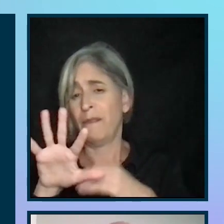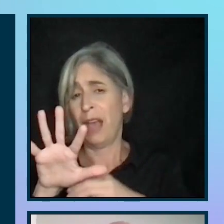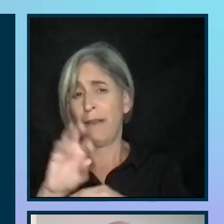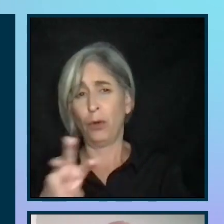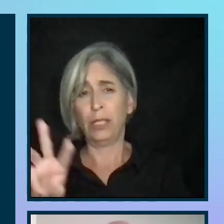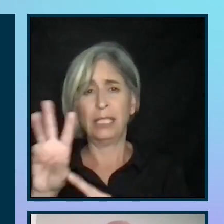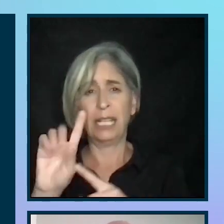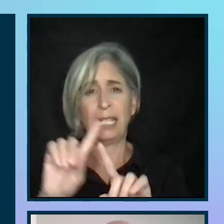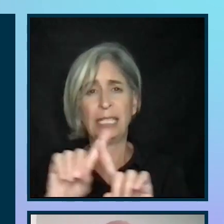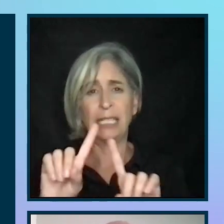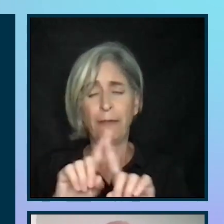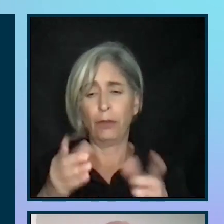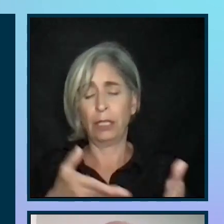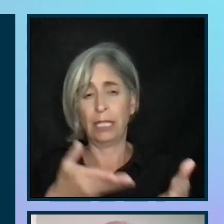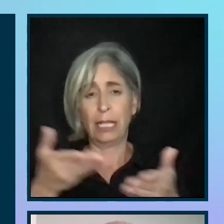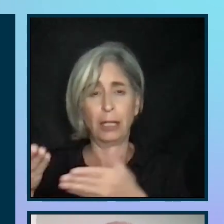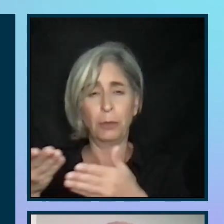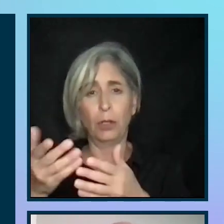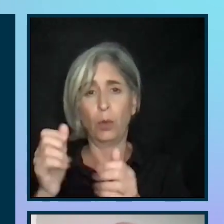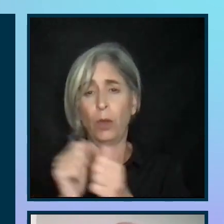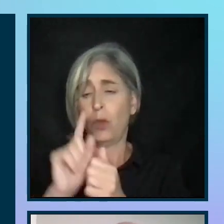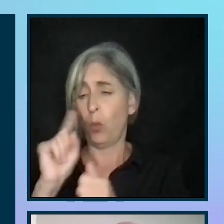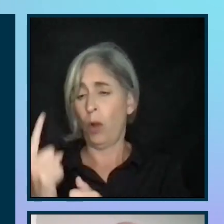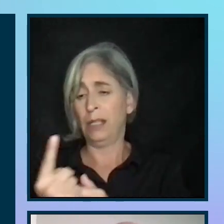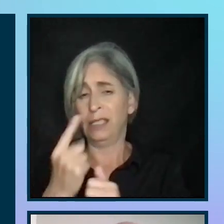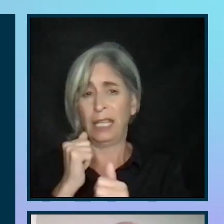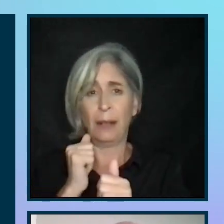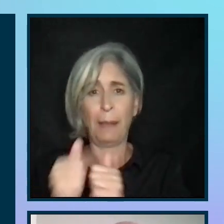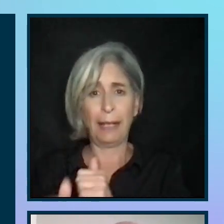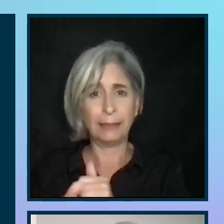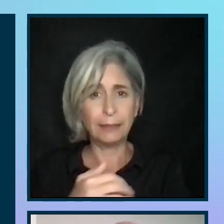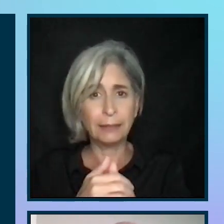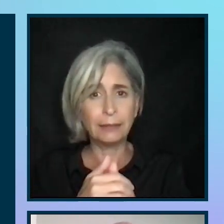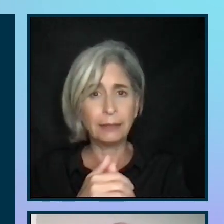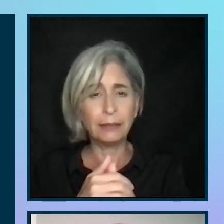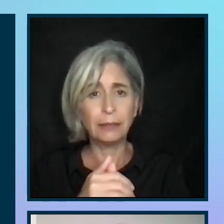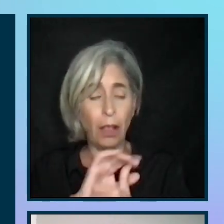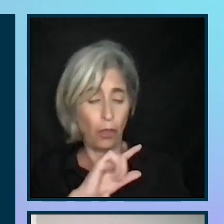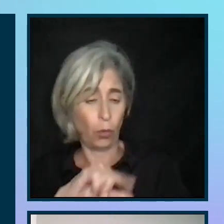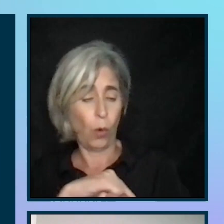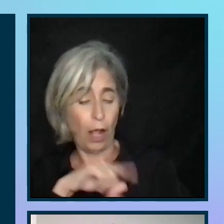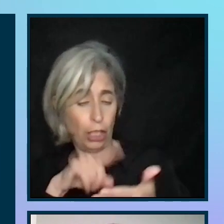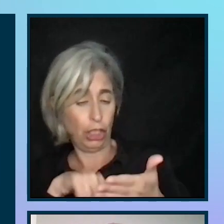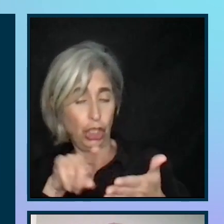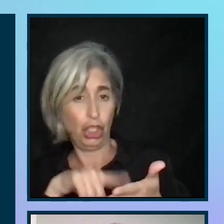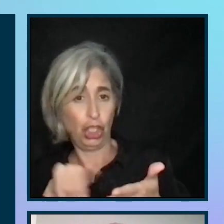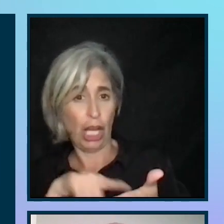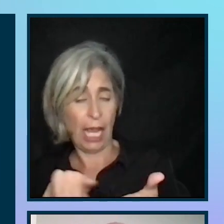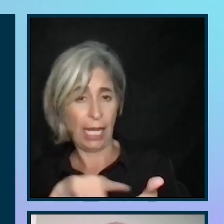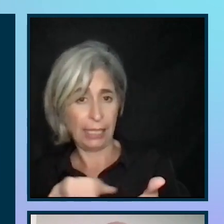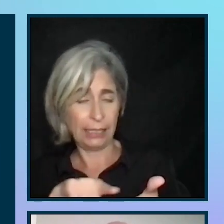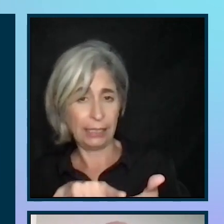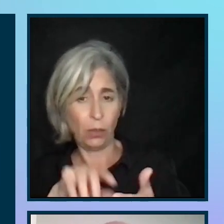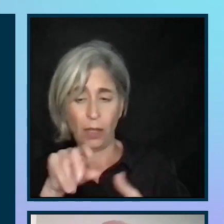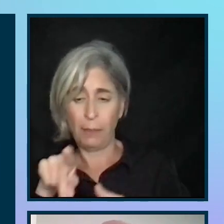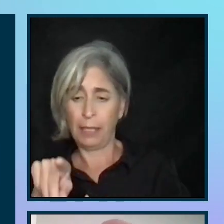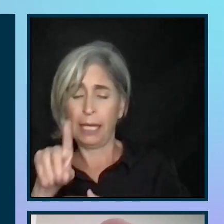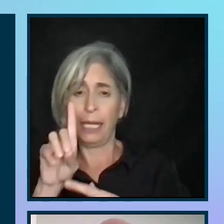of deliverables from a single pass through. The types of quality checks that I had shown you with the